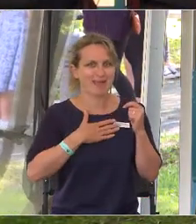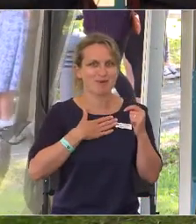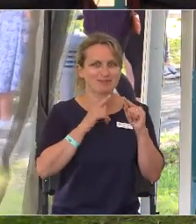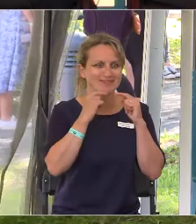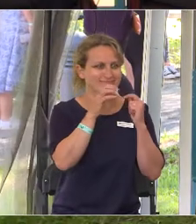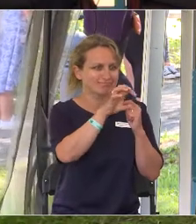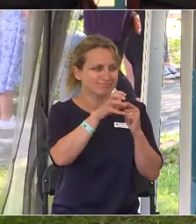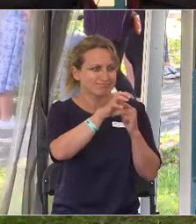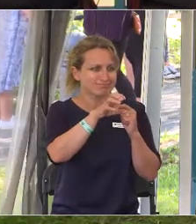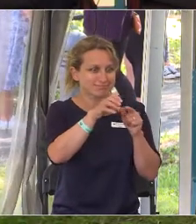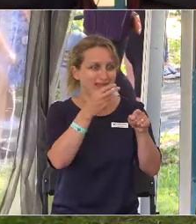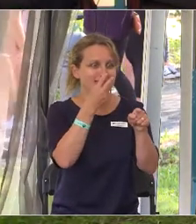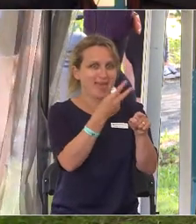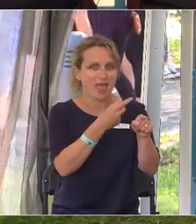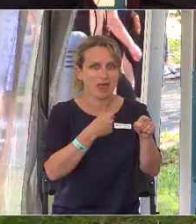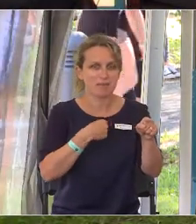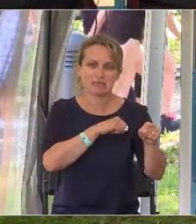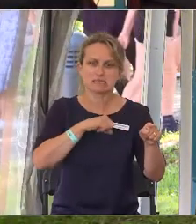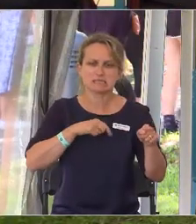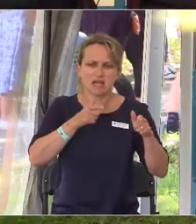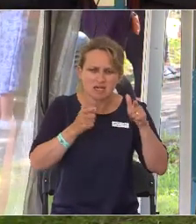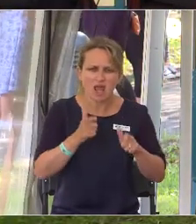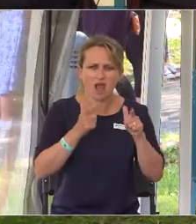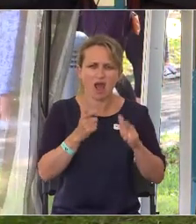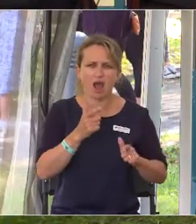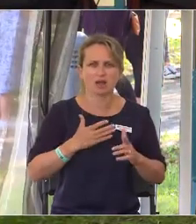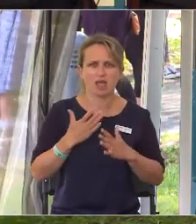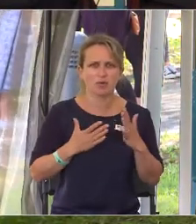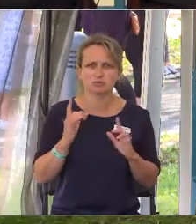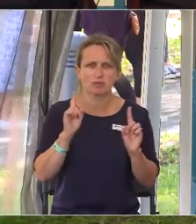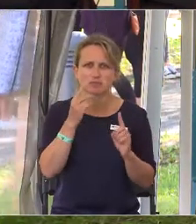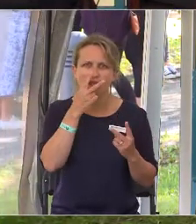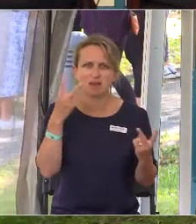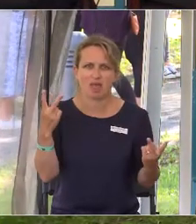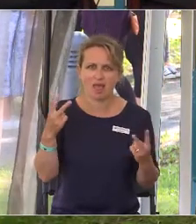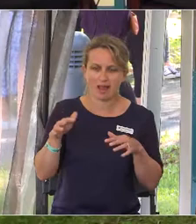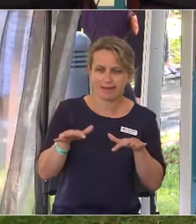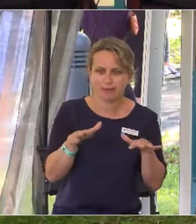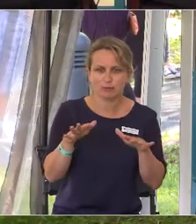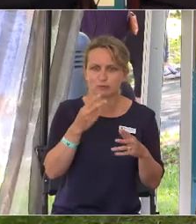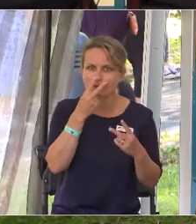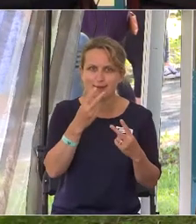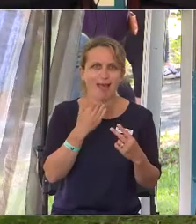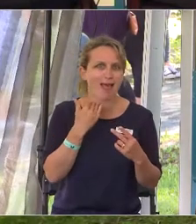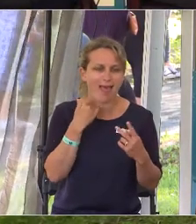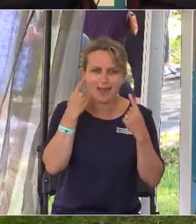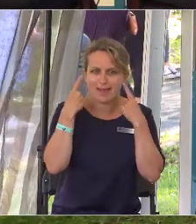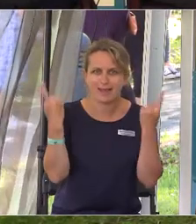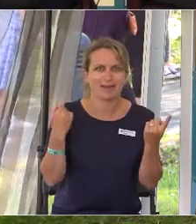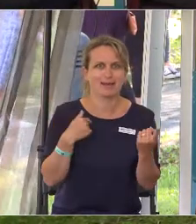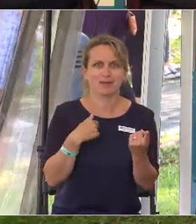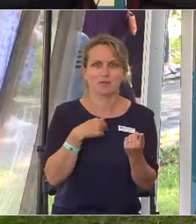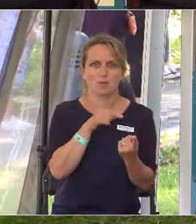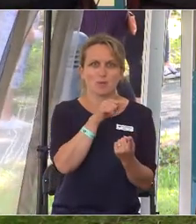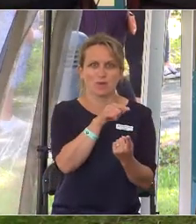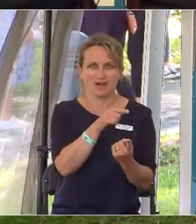and you don't see the movement, the body language, and also, like, you're not in one place entirely, and